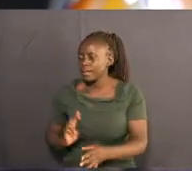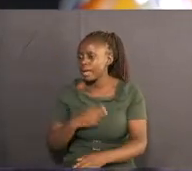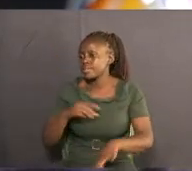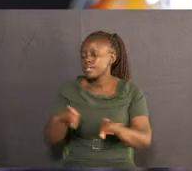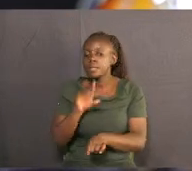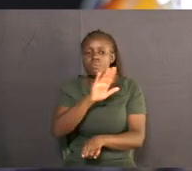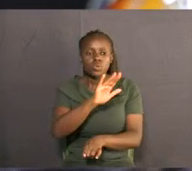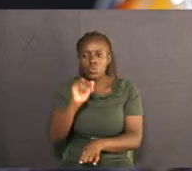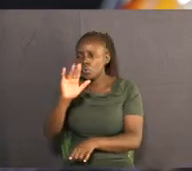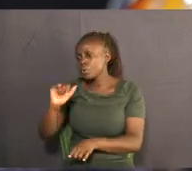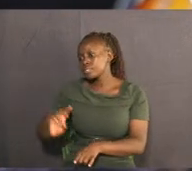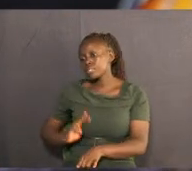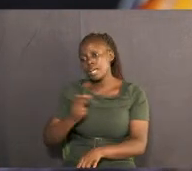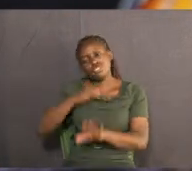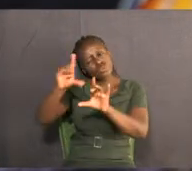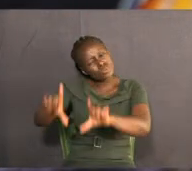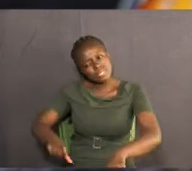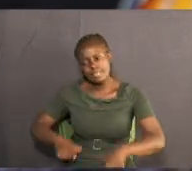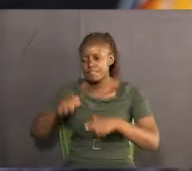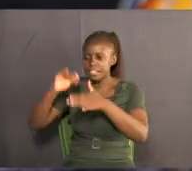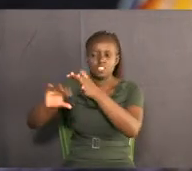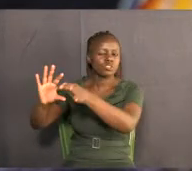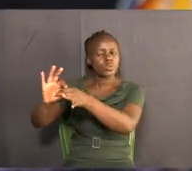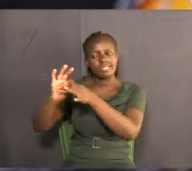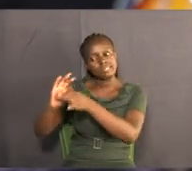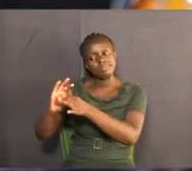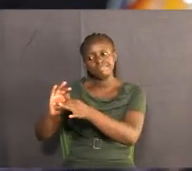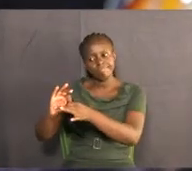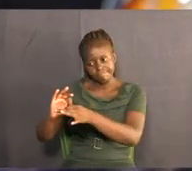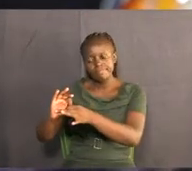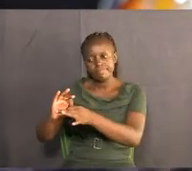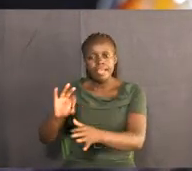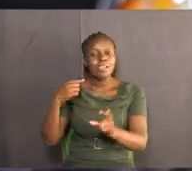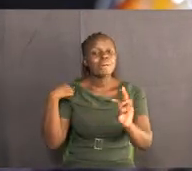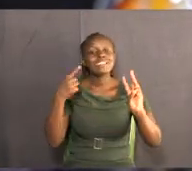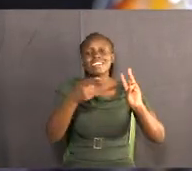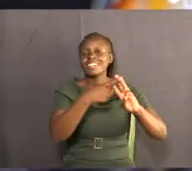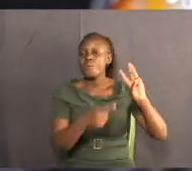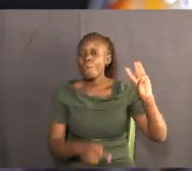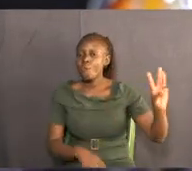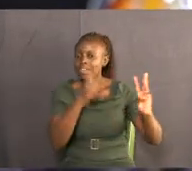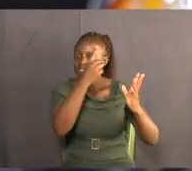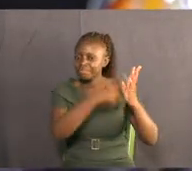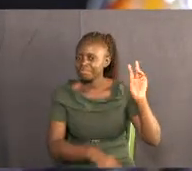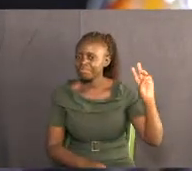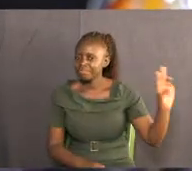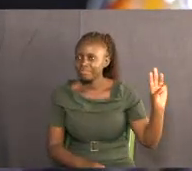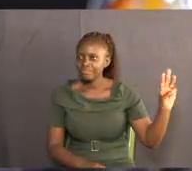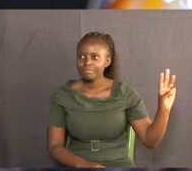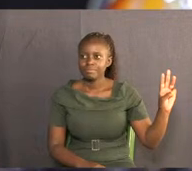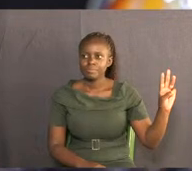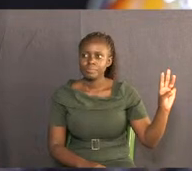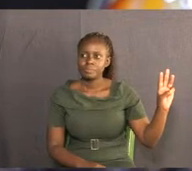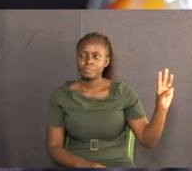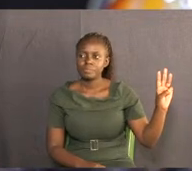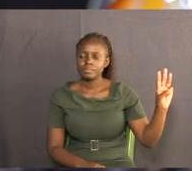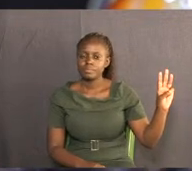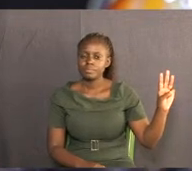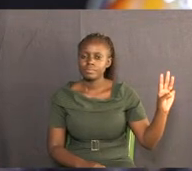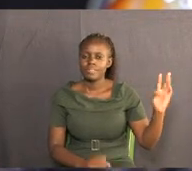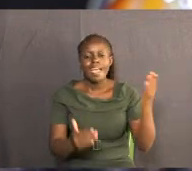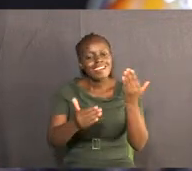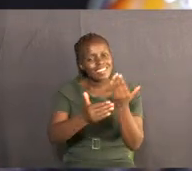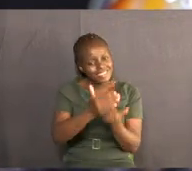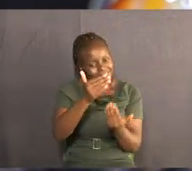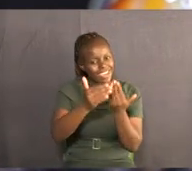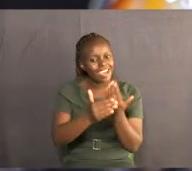as united, the third thing, as united people. And the third thing that we are called to do is to take care